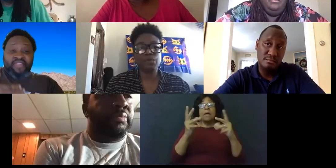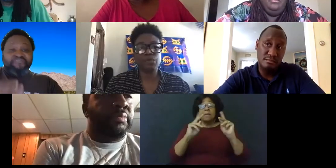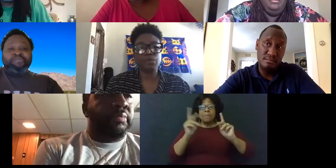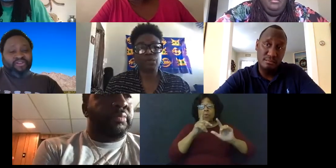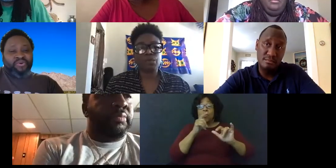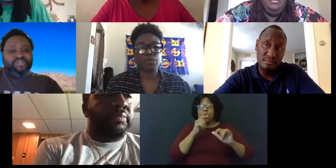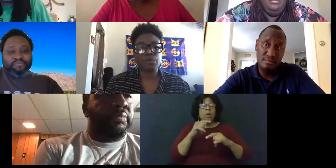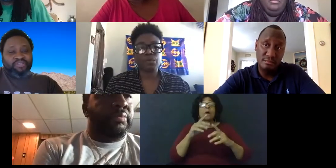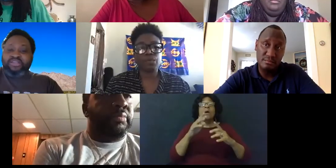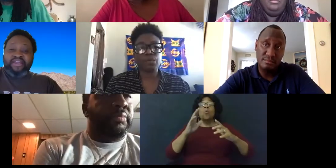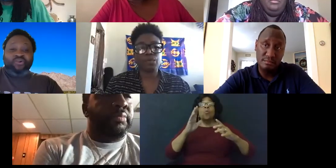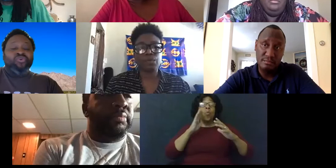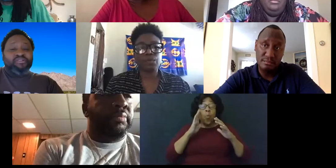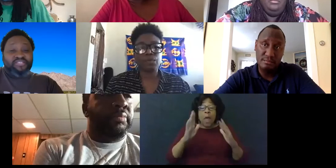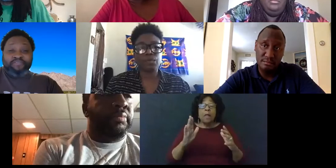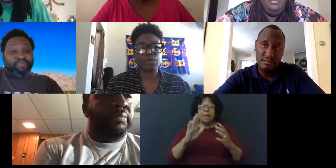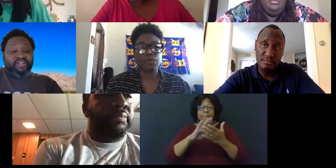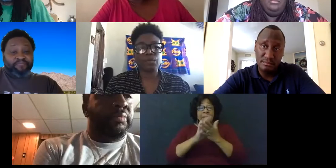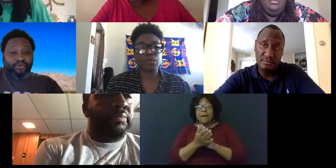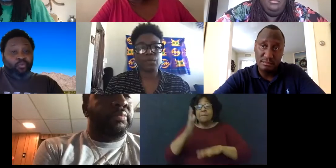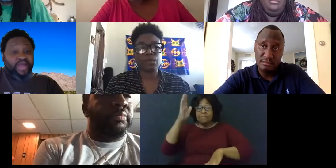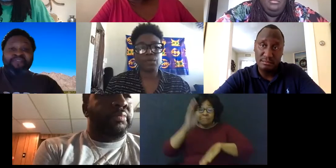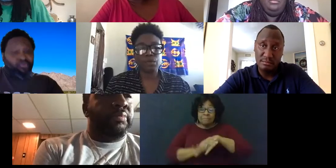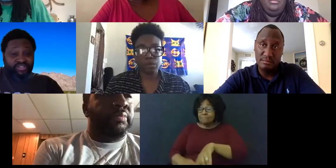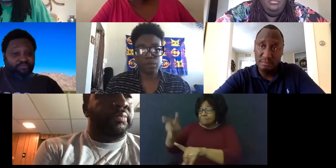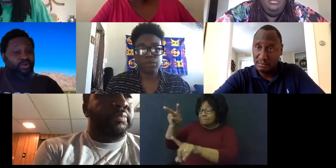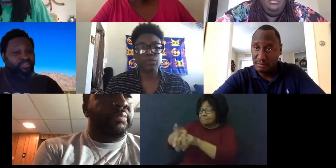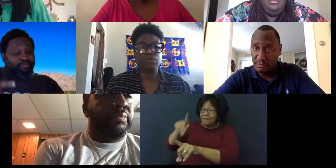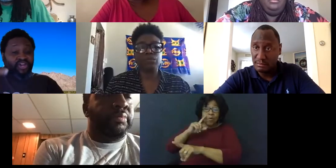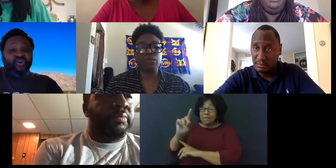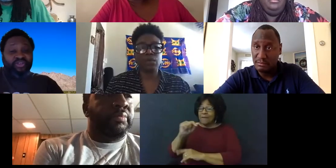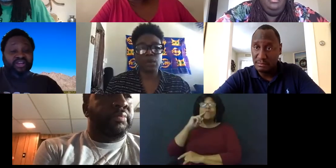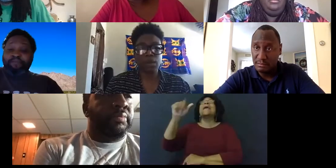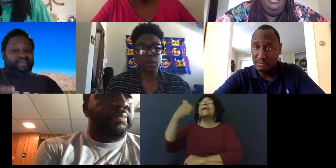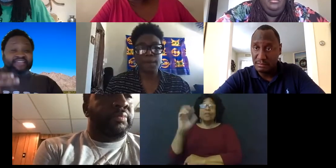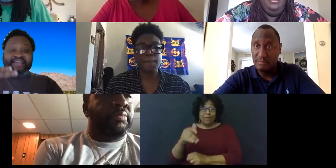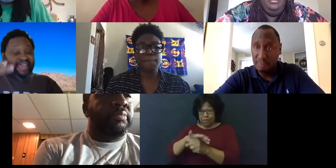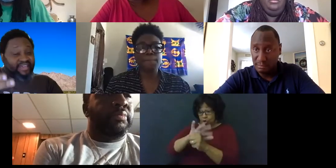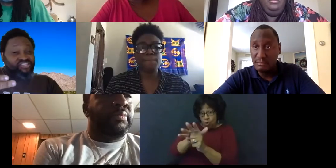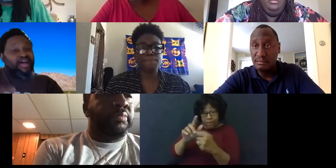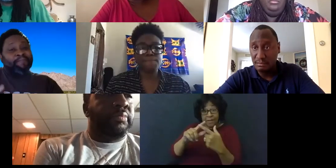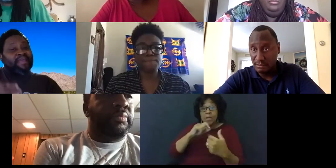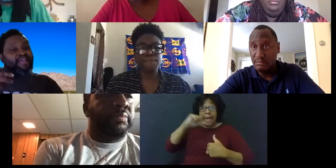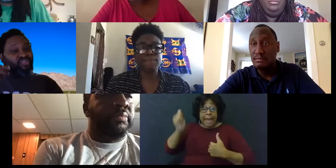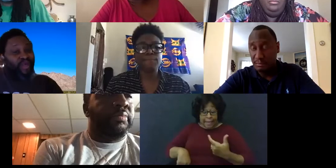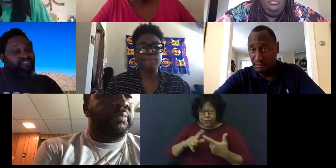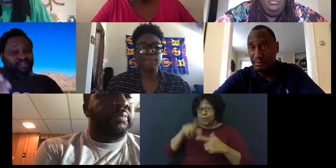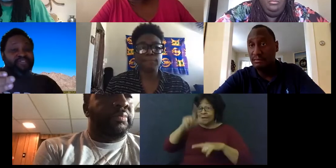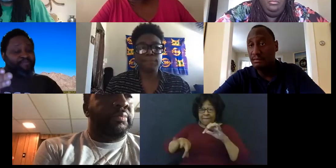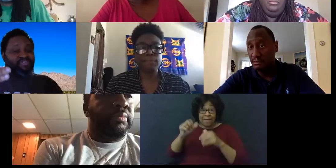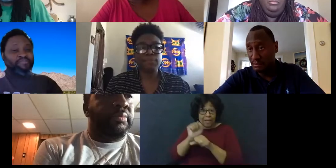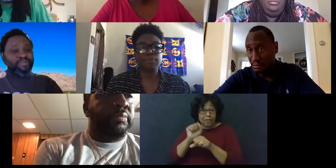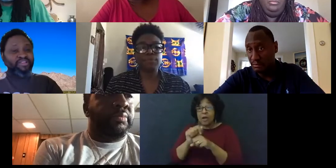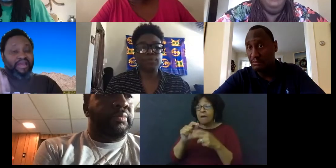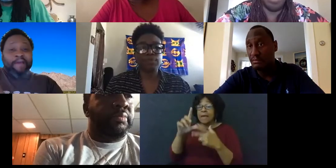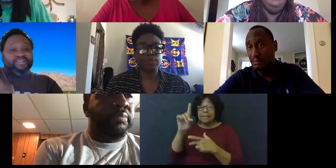are inevitably going to be getting on disability for whatever reason, whether it be COVID, because they can't get a job and they do have some type